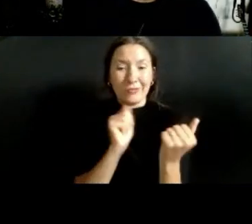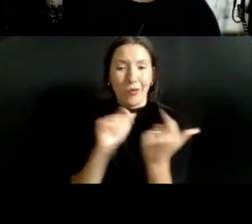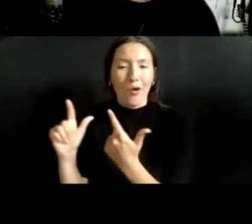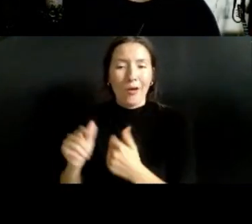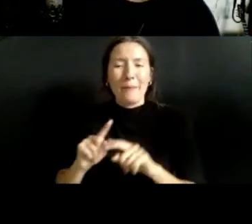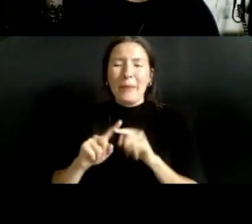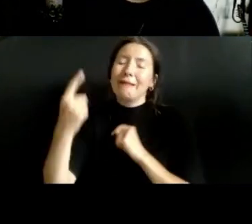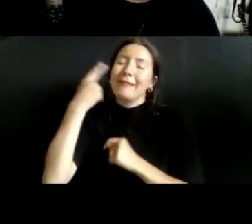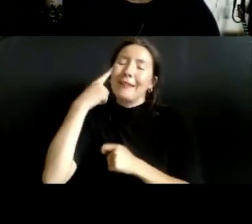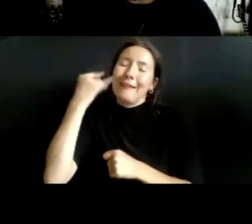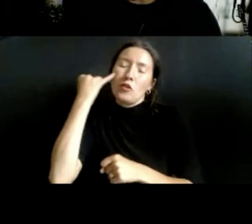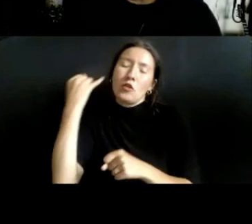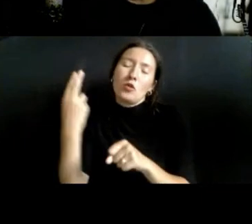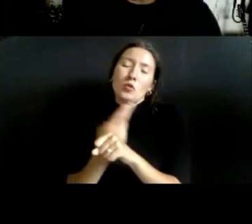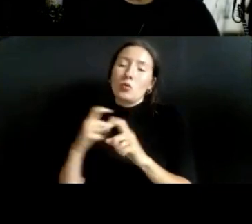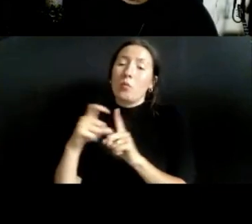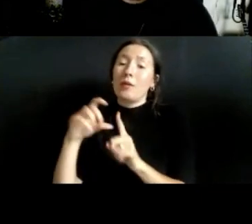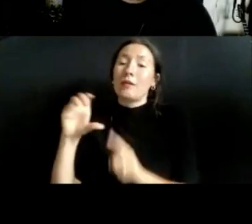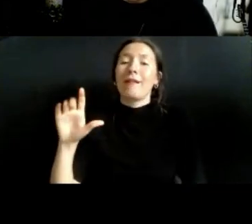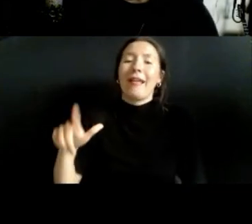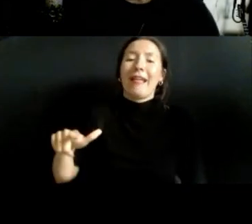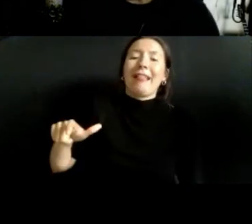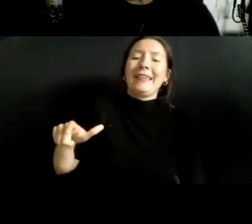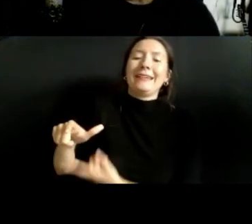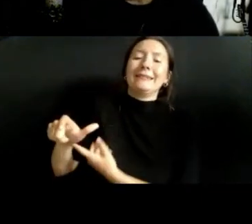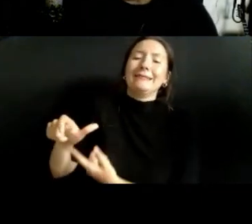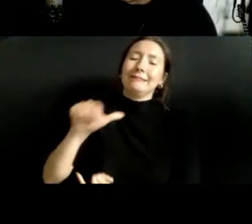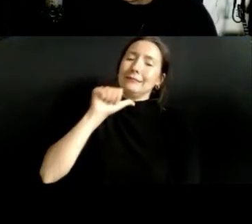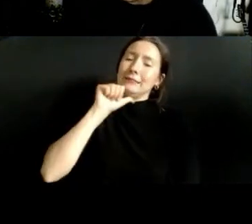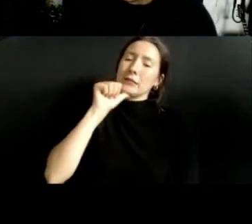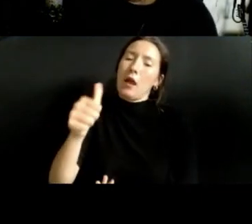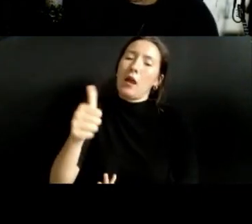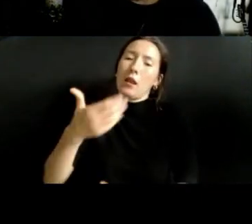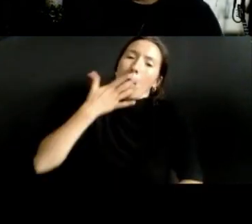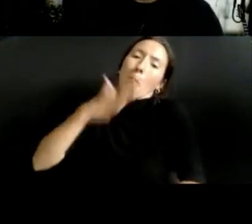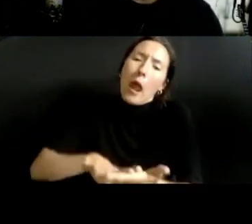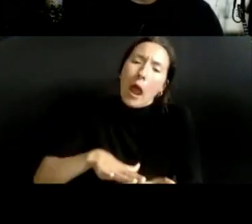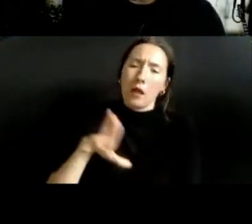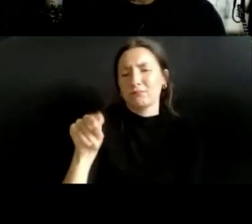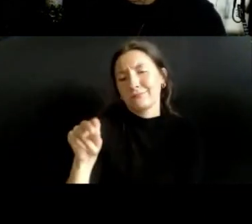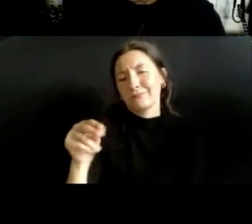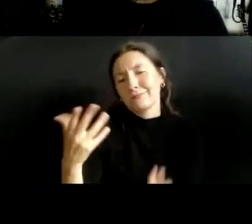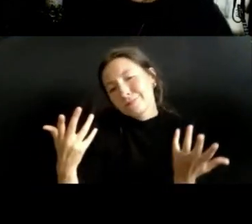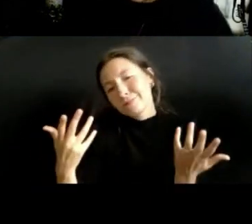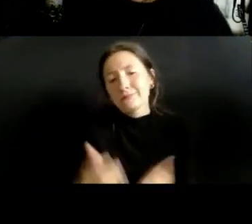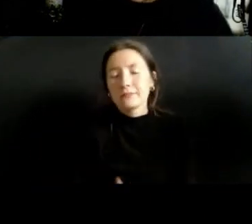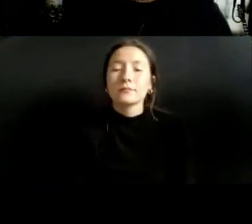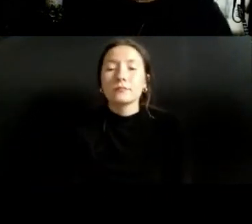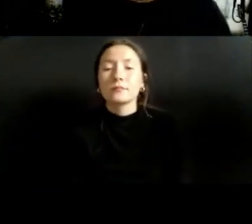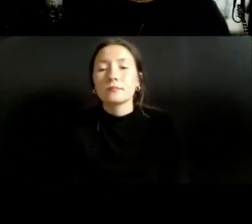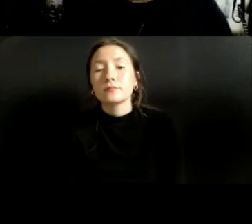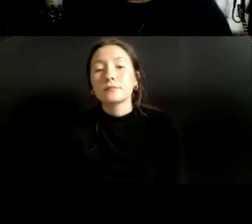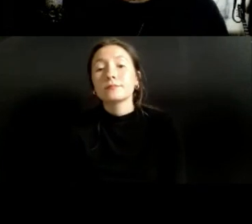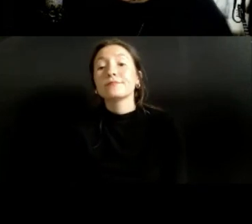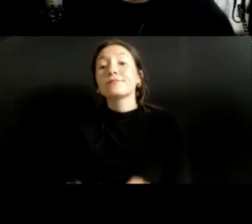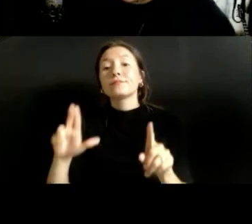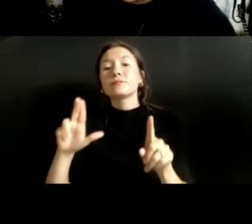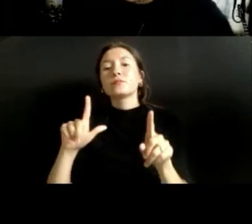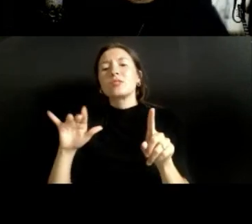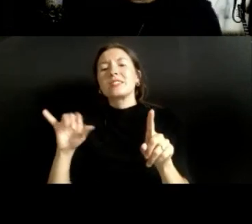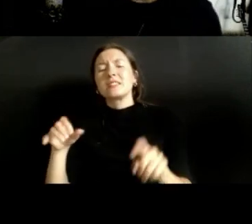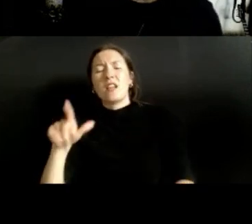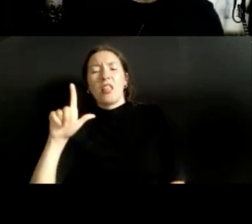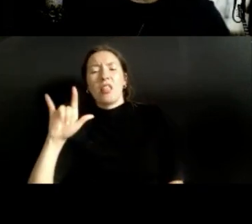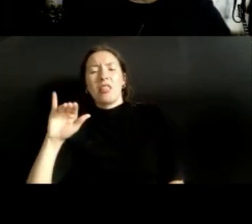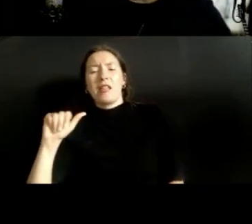chat area. Leah Chang is wondering do you work with accessibility testers or self-advocates while designing and